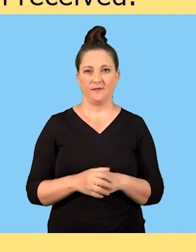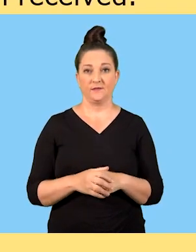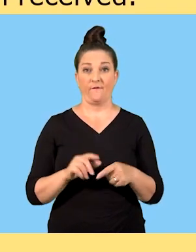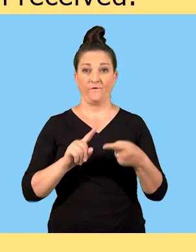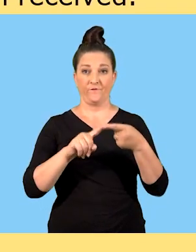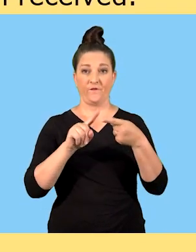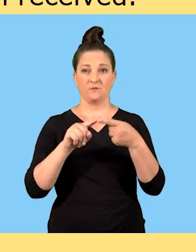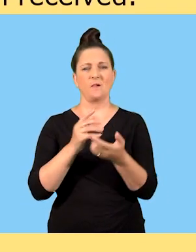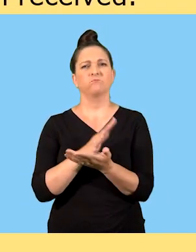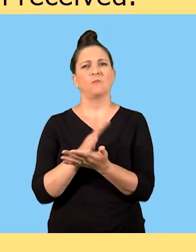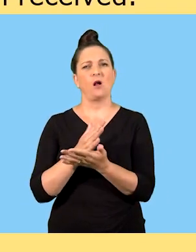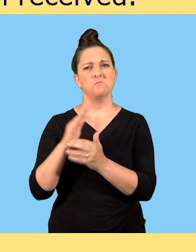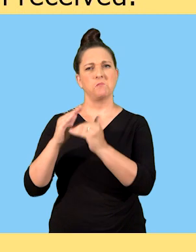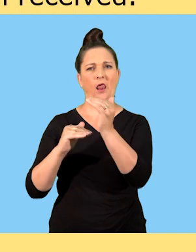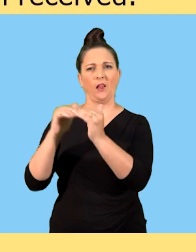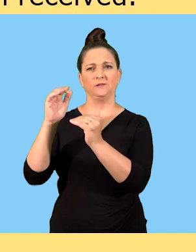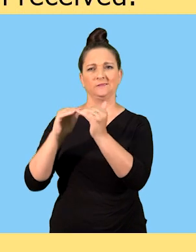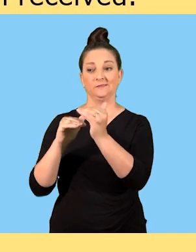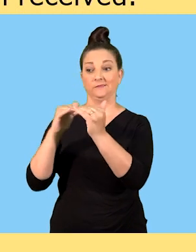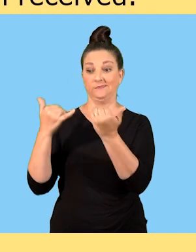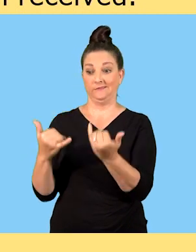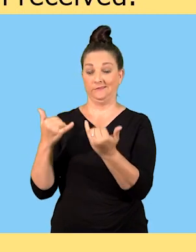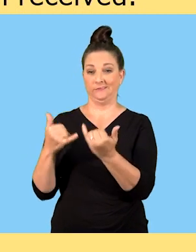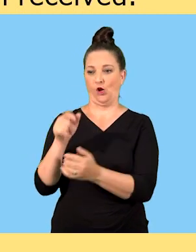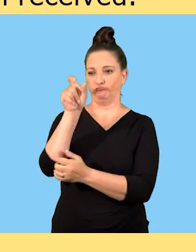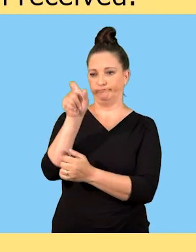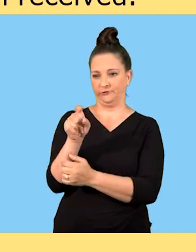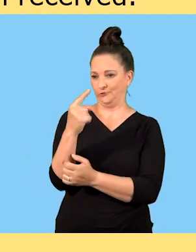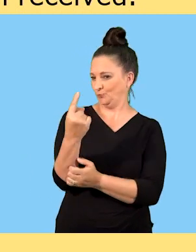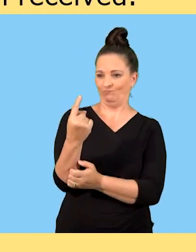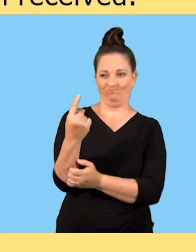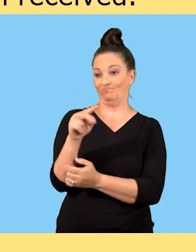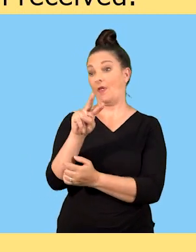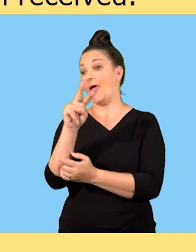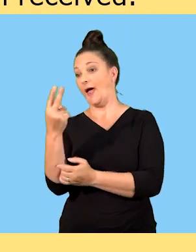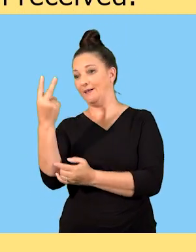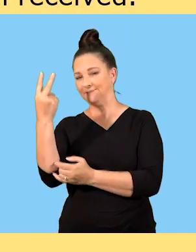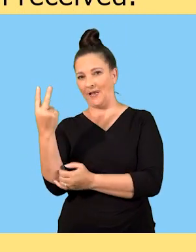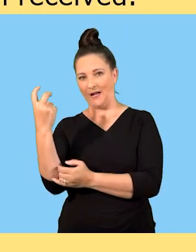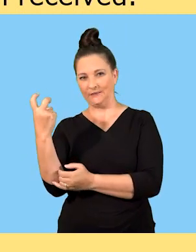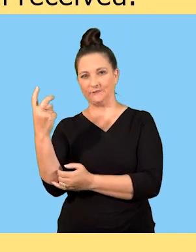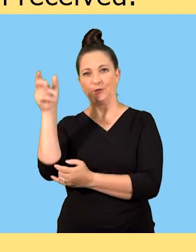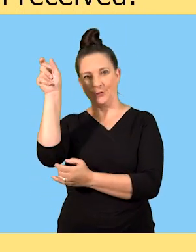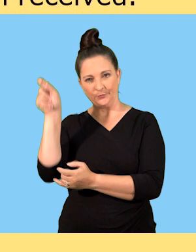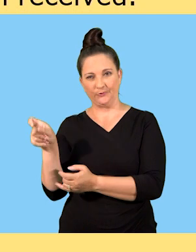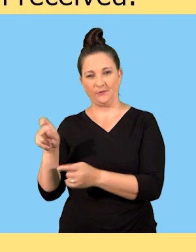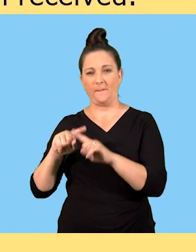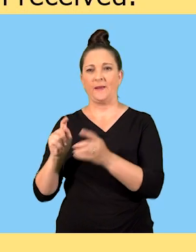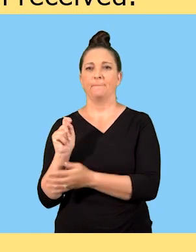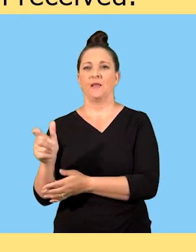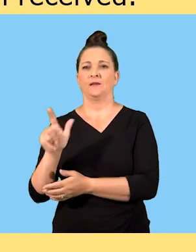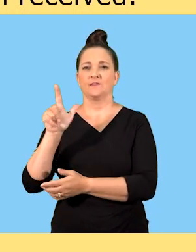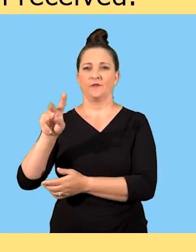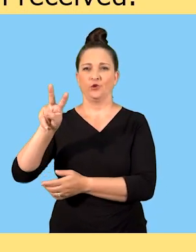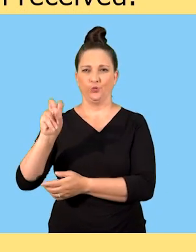reads, part of the building has been let to a second tenant, TT Traders, at the beginning of February at $720 per